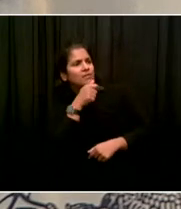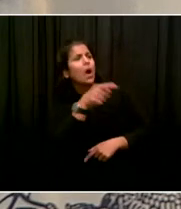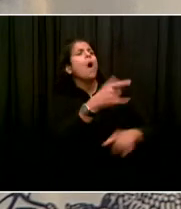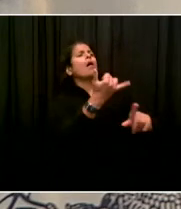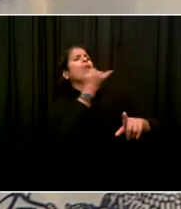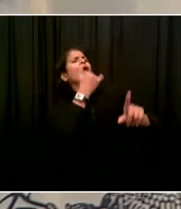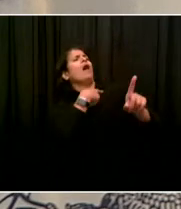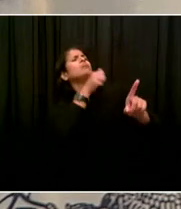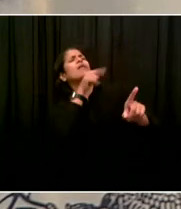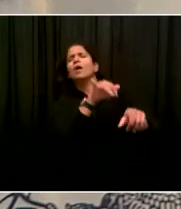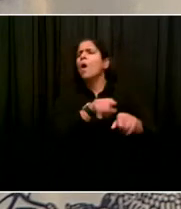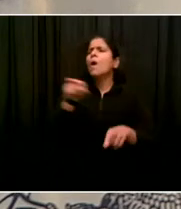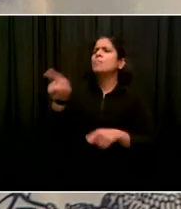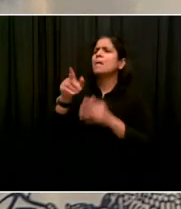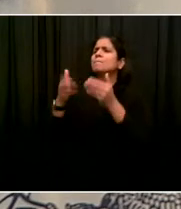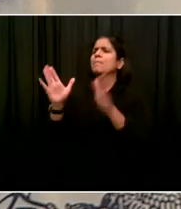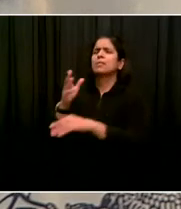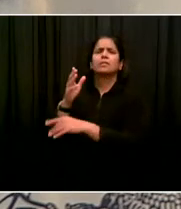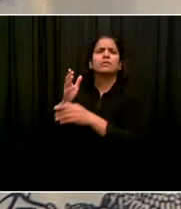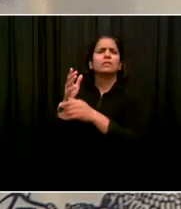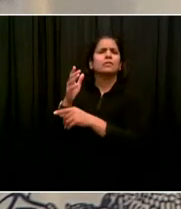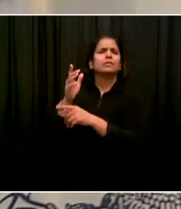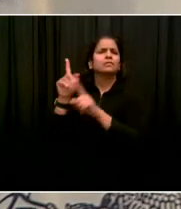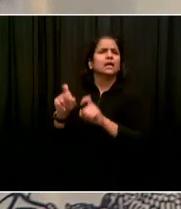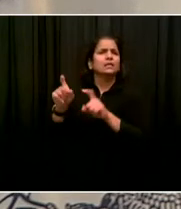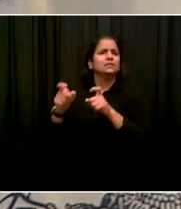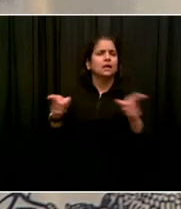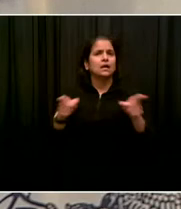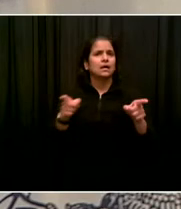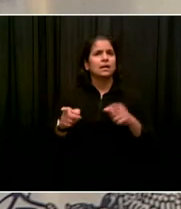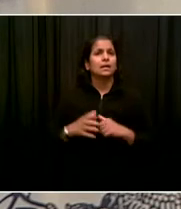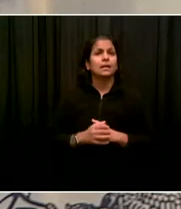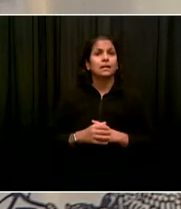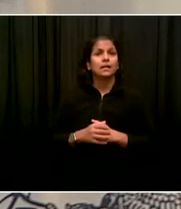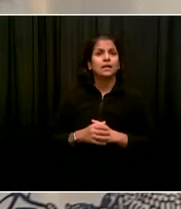who's getting sick now, I was wondering, is there any update